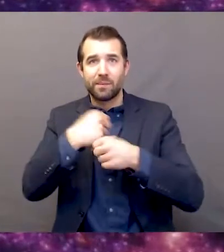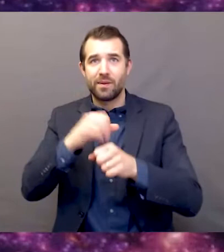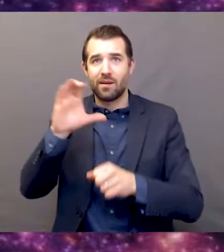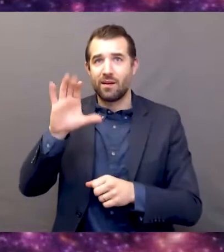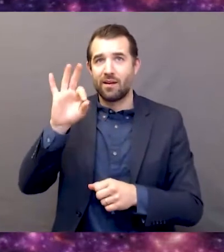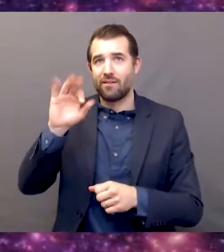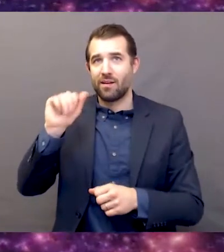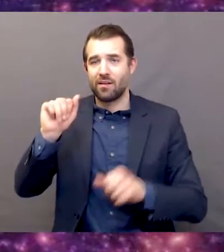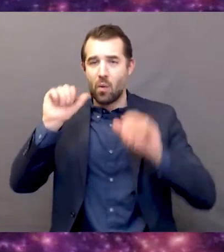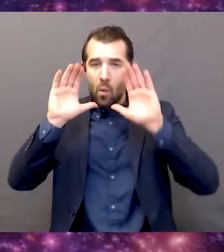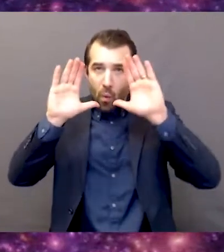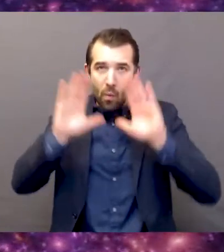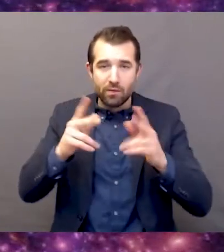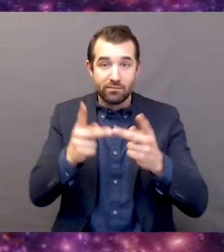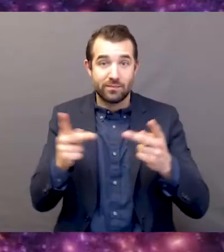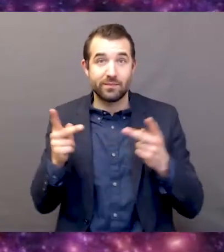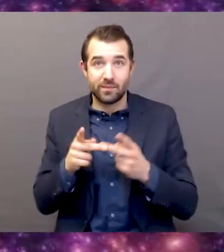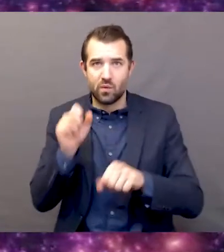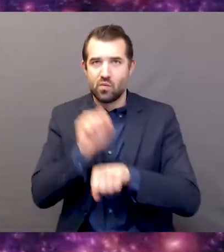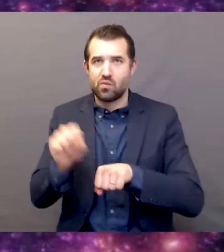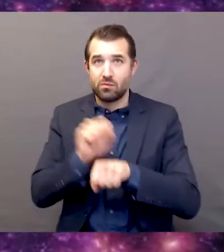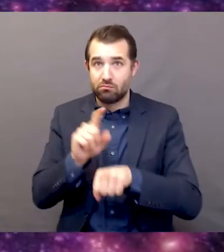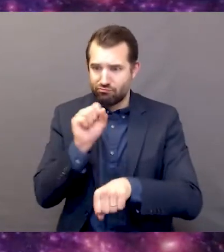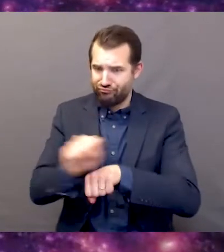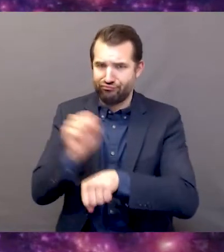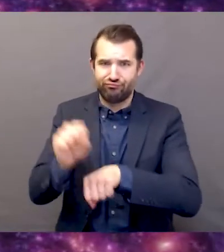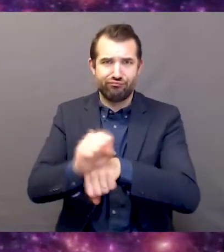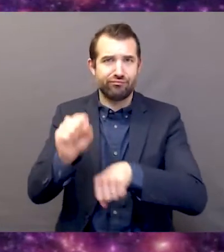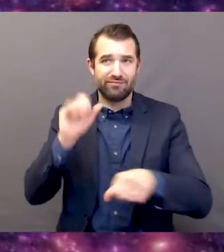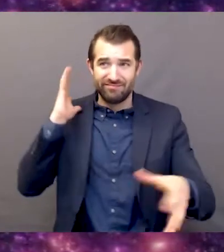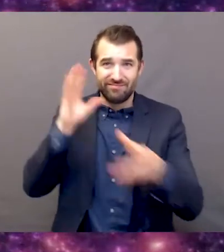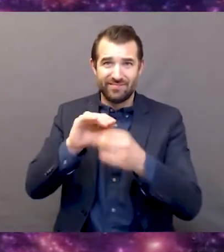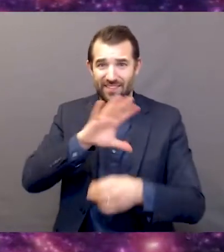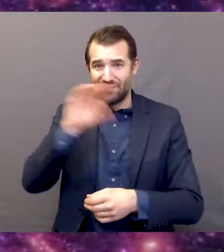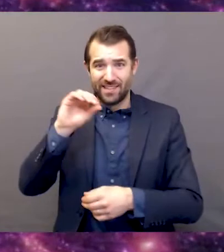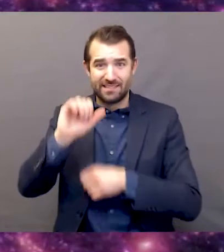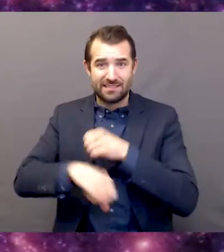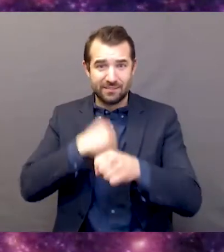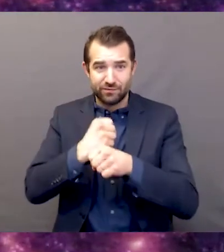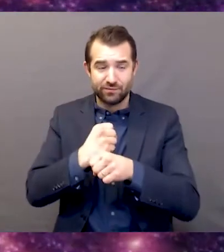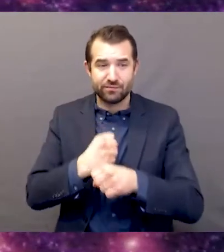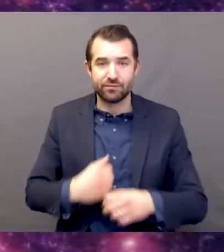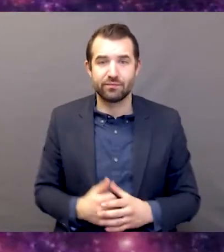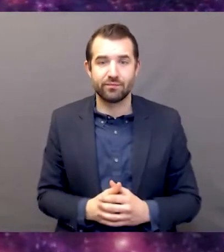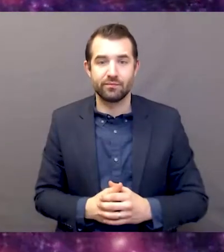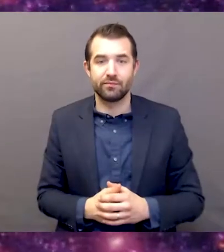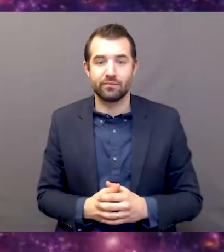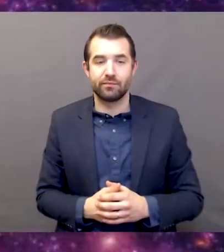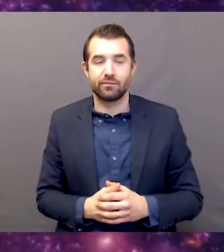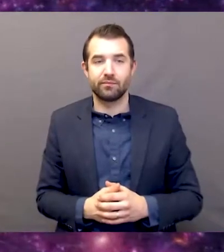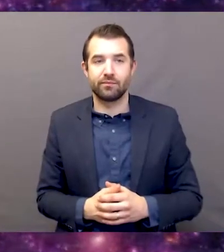the wonderful place to work, the productive place to work that it has been for the past 50 years.